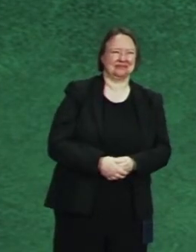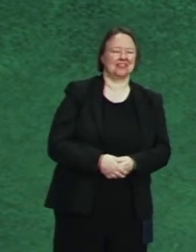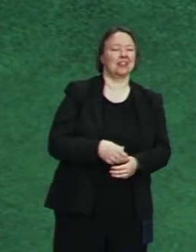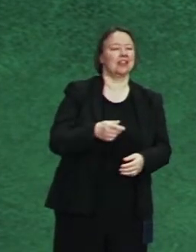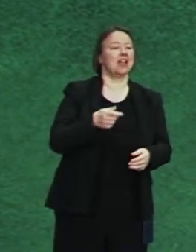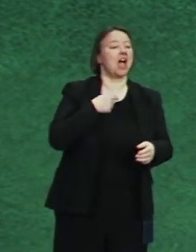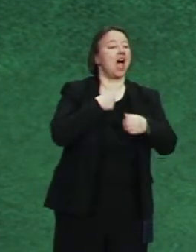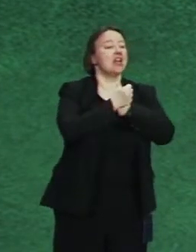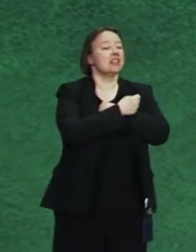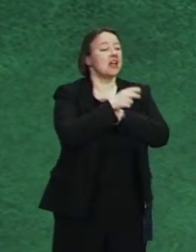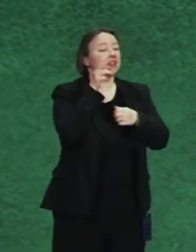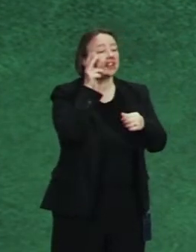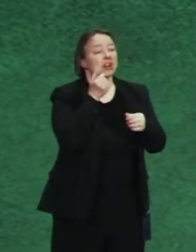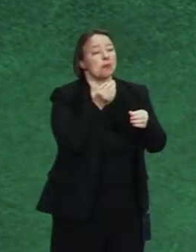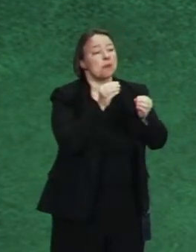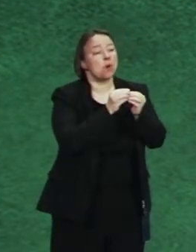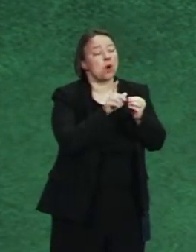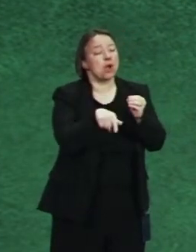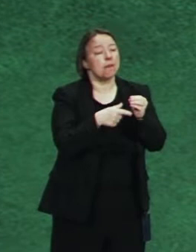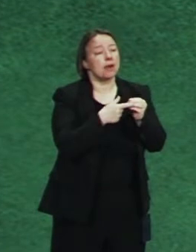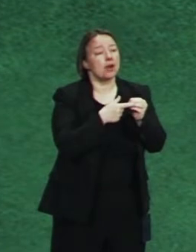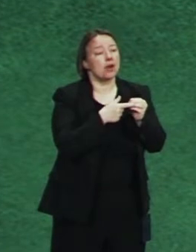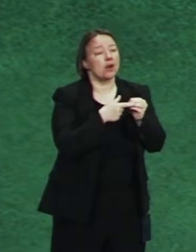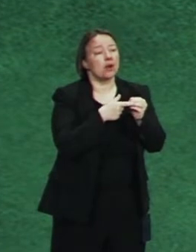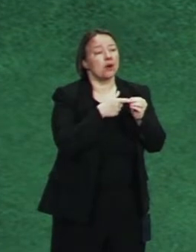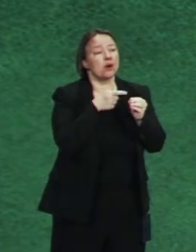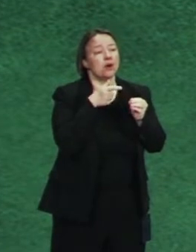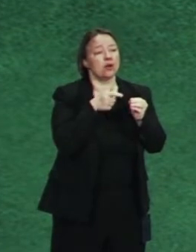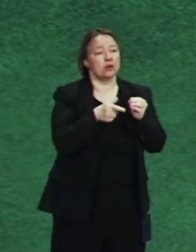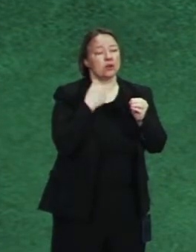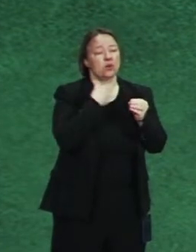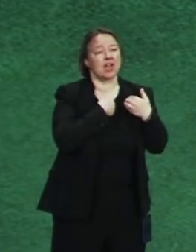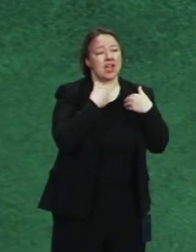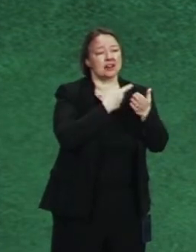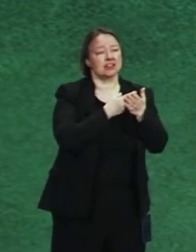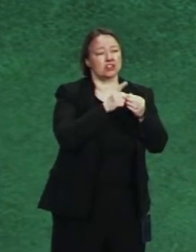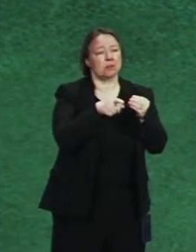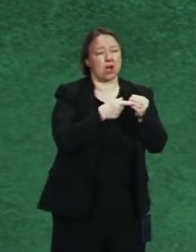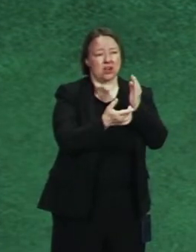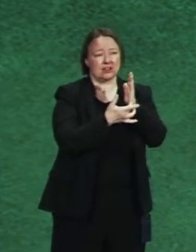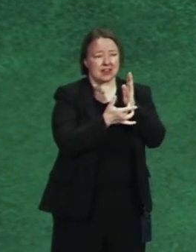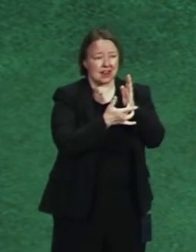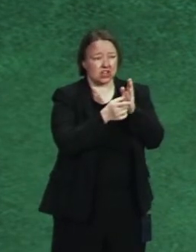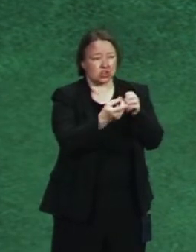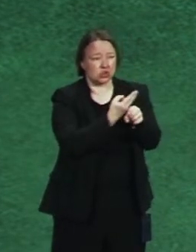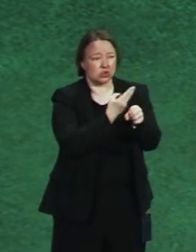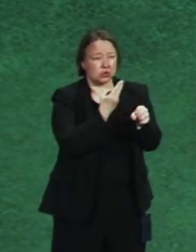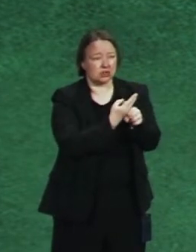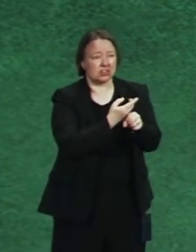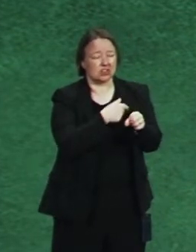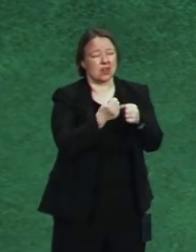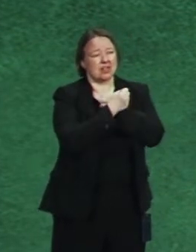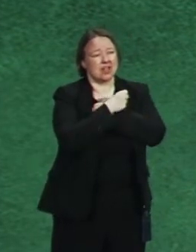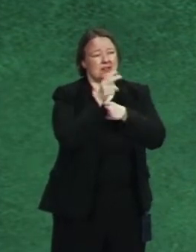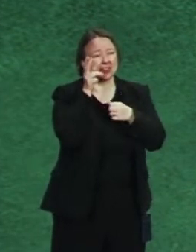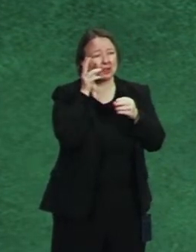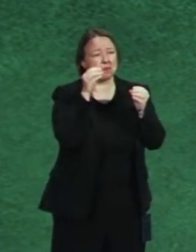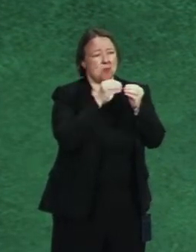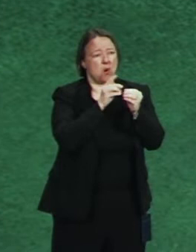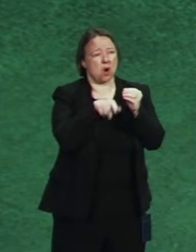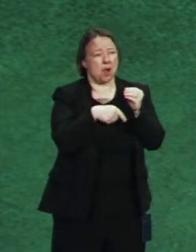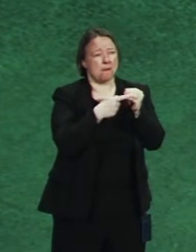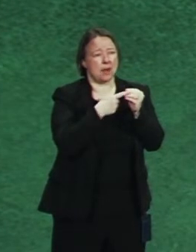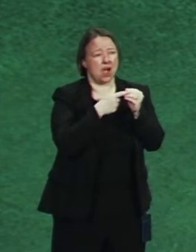I'd love to hear a little bit more about the we had a bit of a discussion about the technology that you're using. So I'd love to hear more